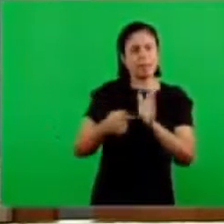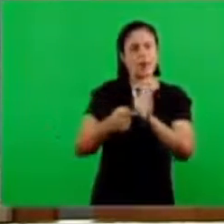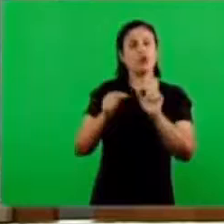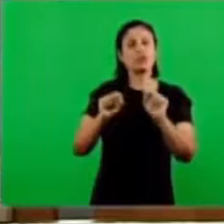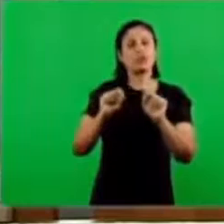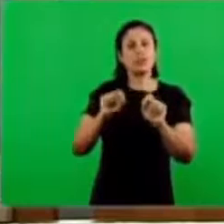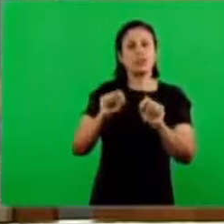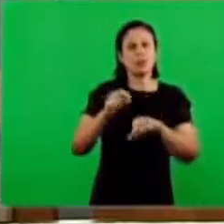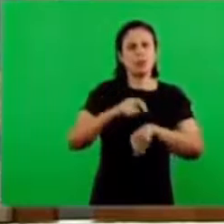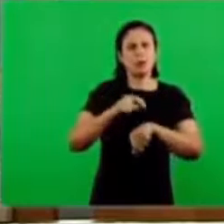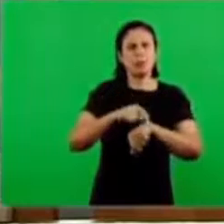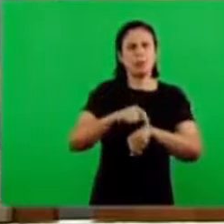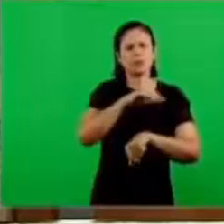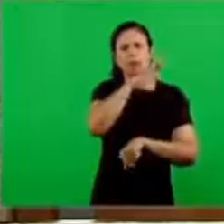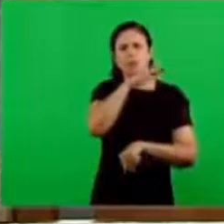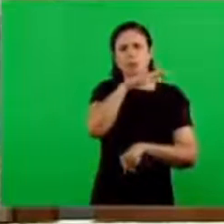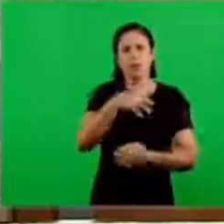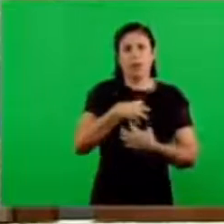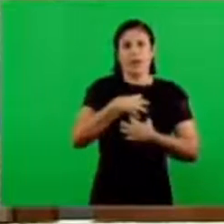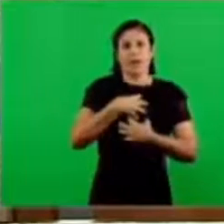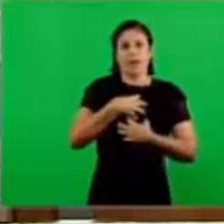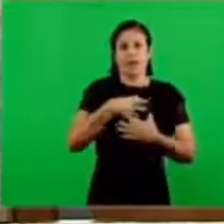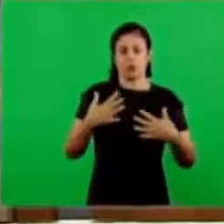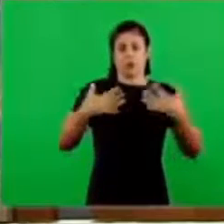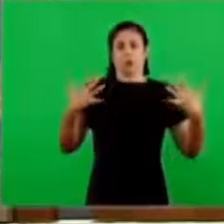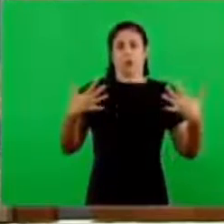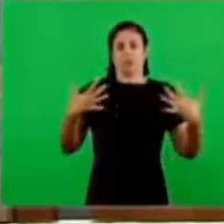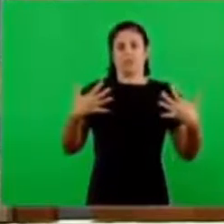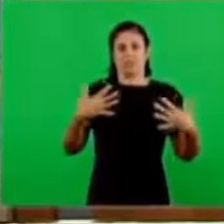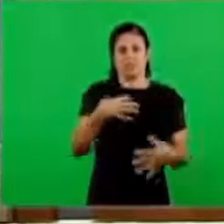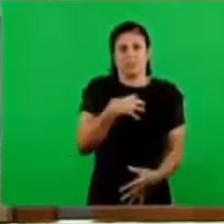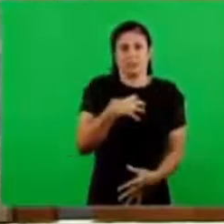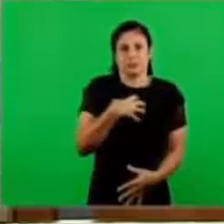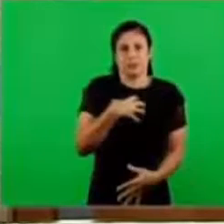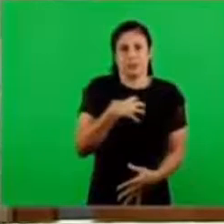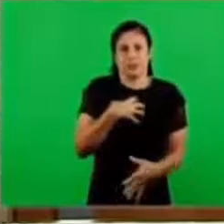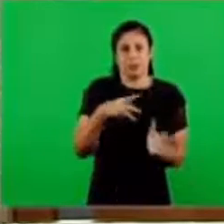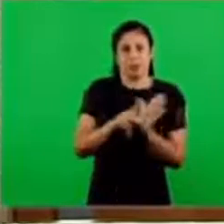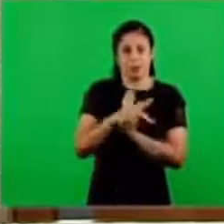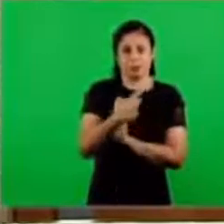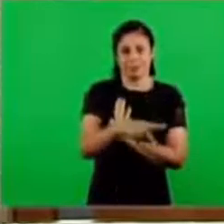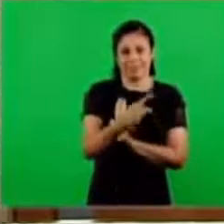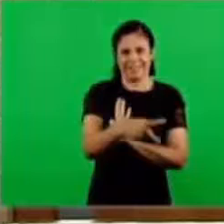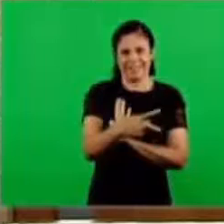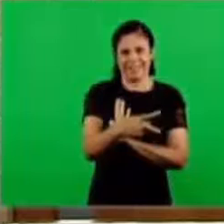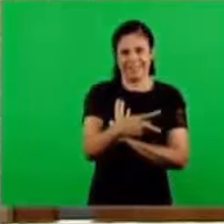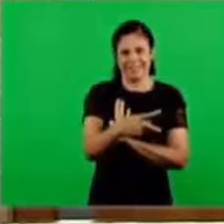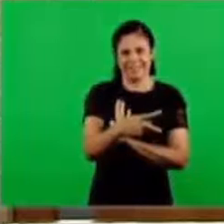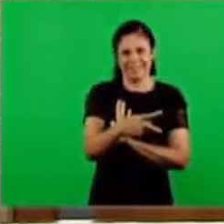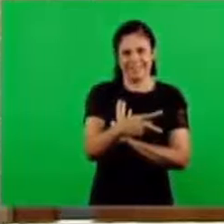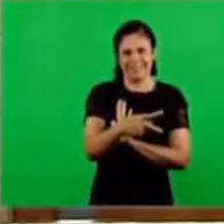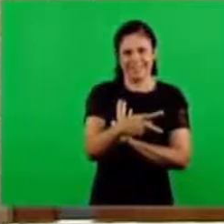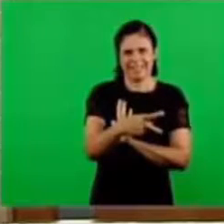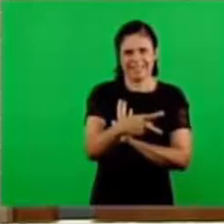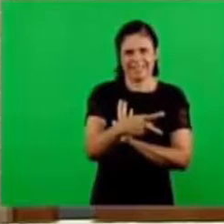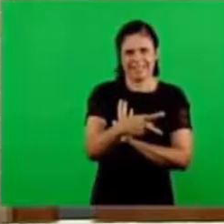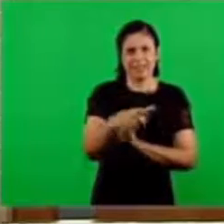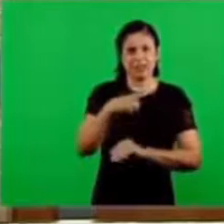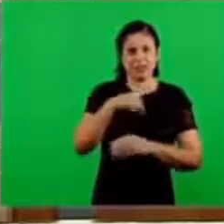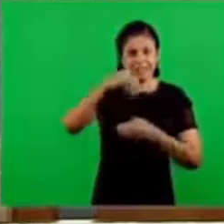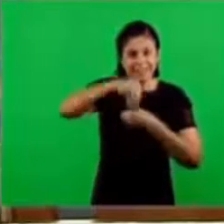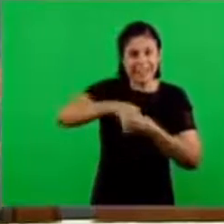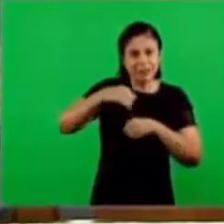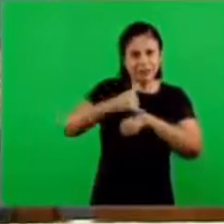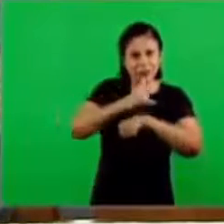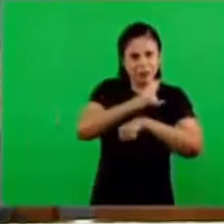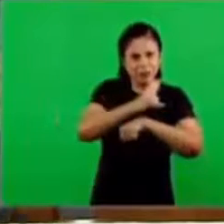the moment in the animal got scared, its emotions, its cares. It was